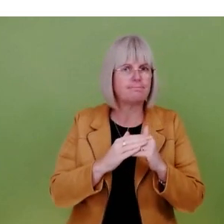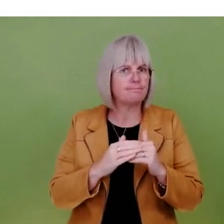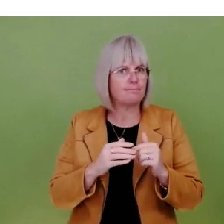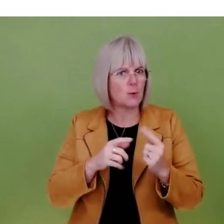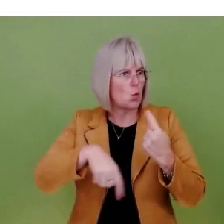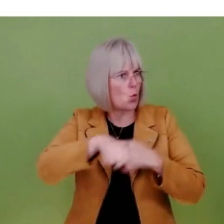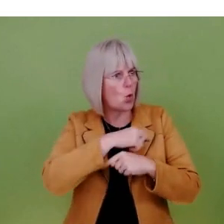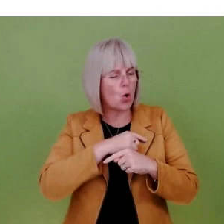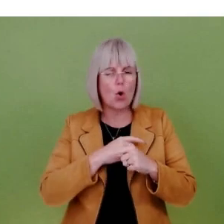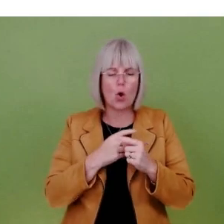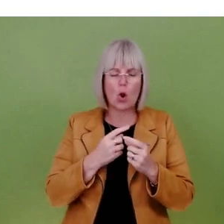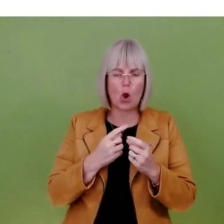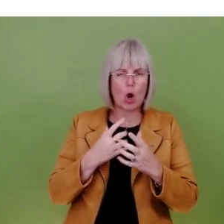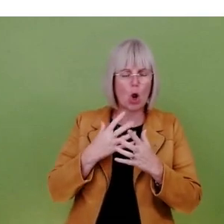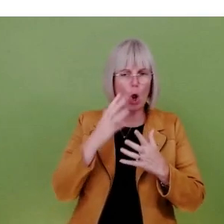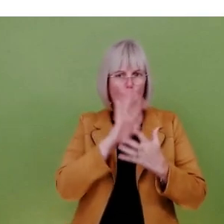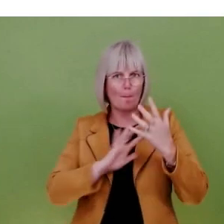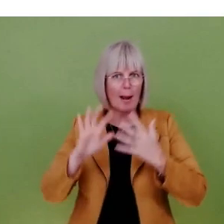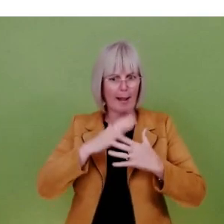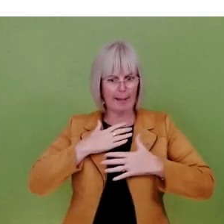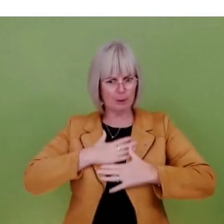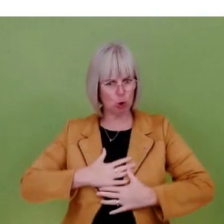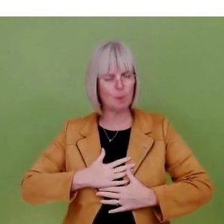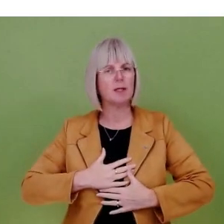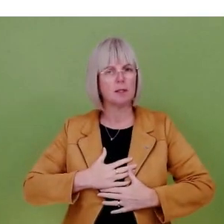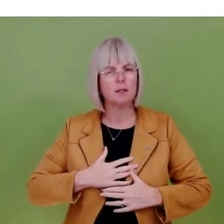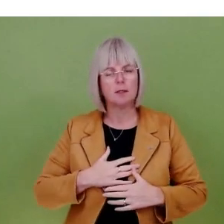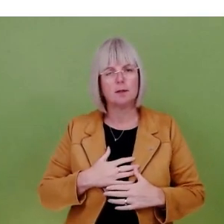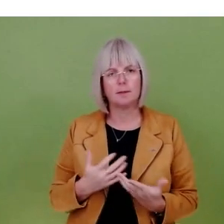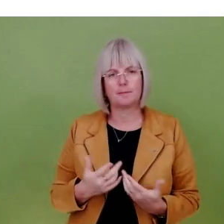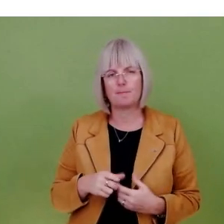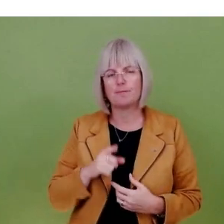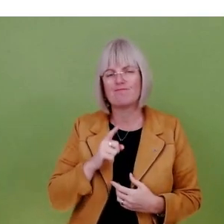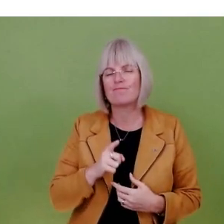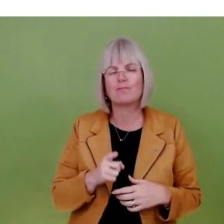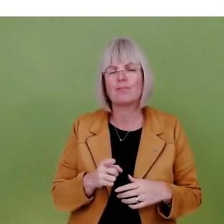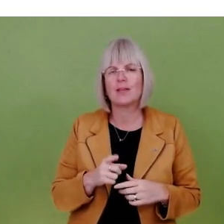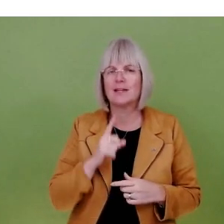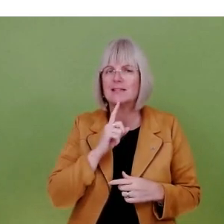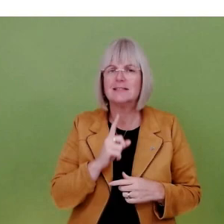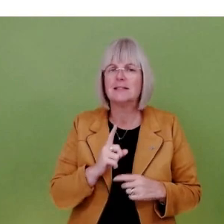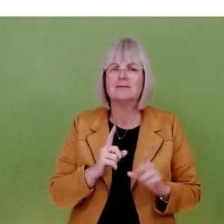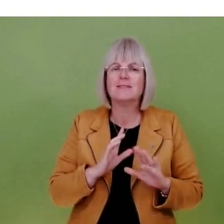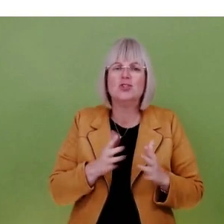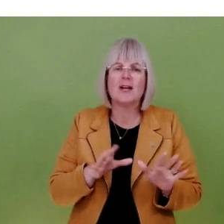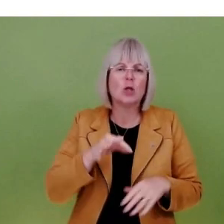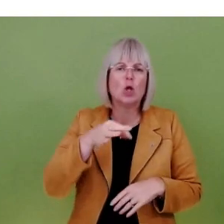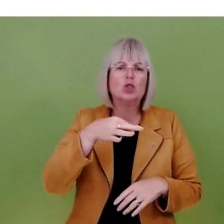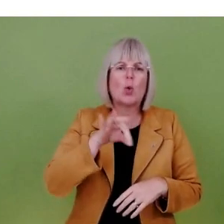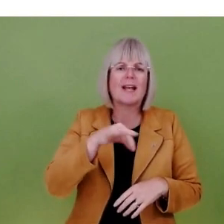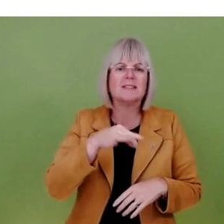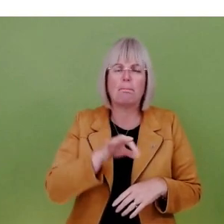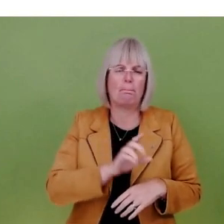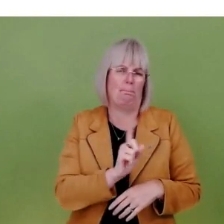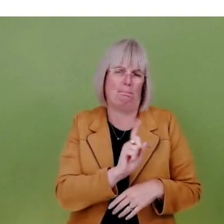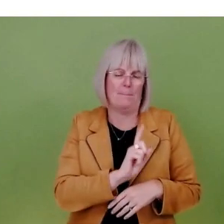when he mentioned about moving beyond tokenism, and I think that is so important. It has to be meaningful work within this. And the need